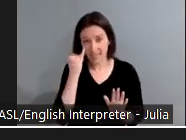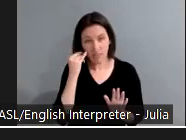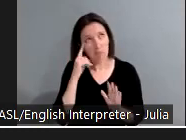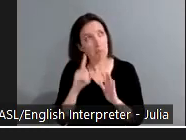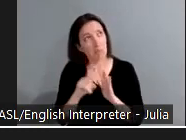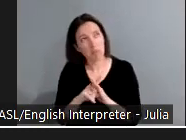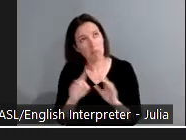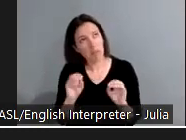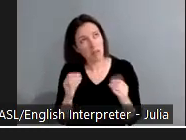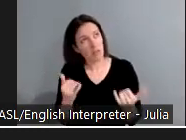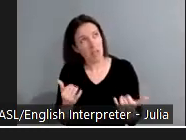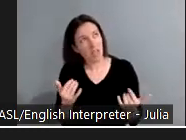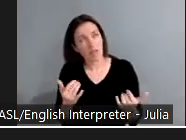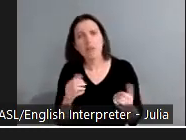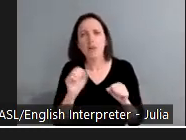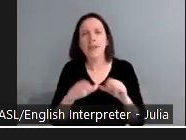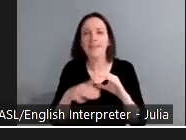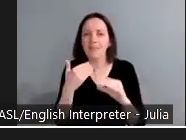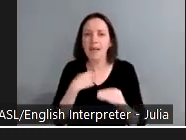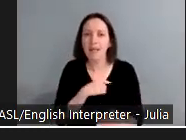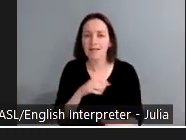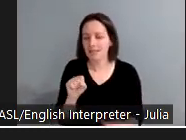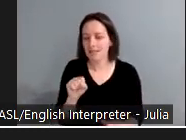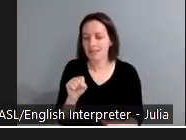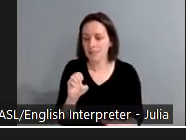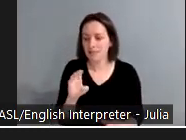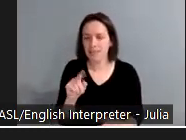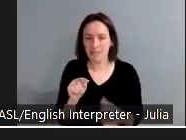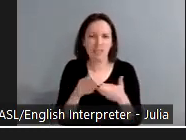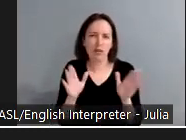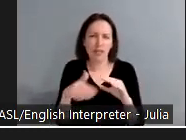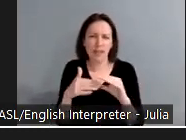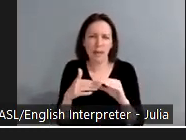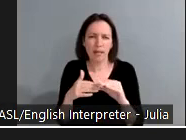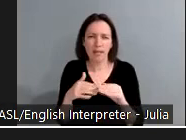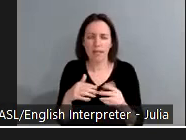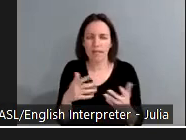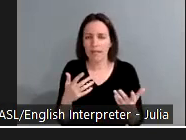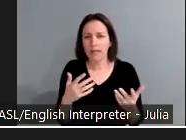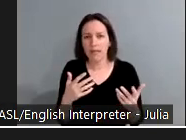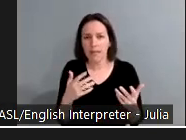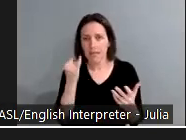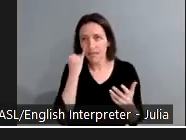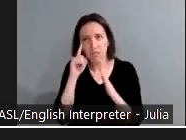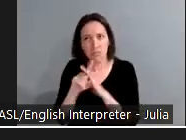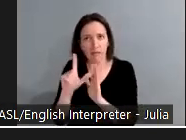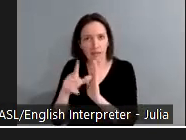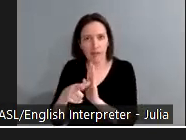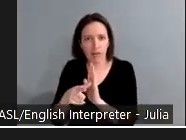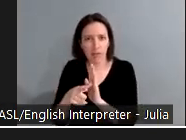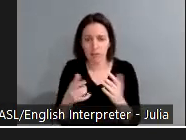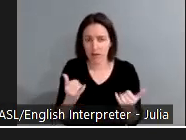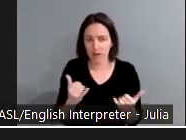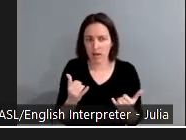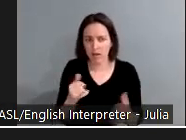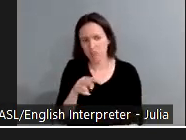can also email us at the S-EBT general email box if something comes to mind afterwards. But please share with us what comes to your mind when you first